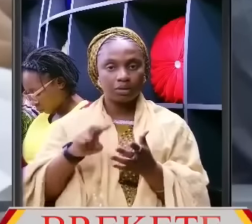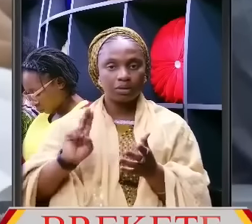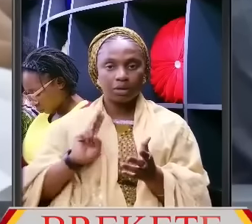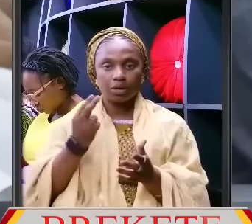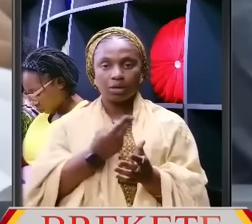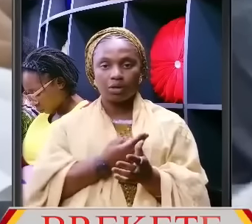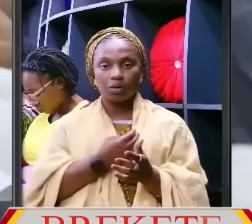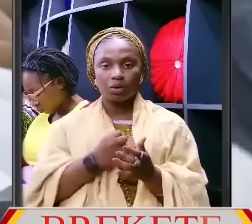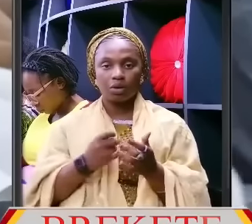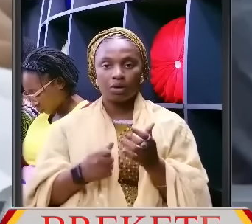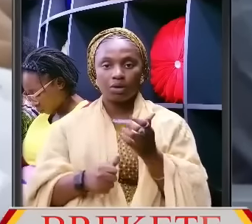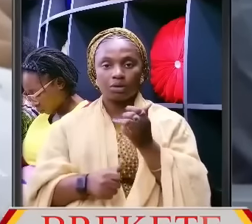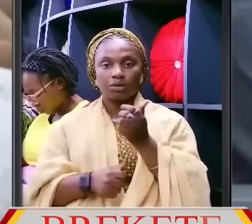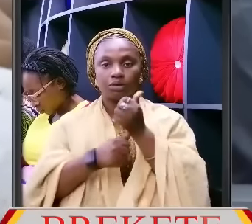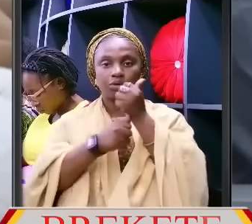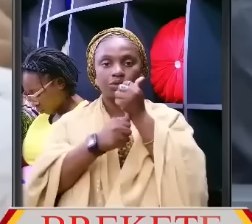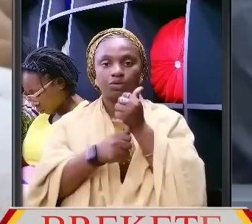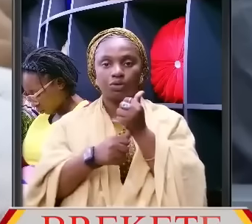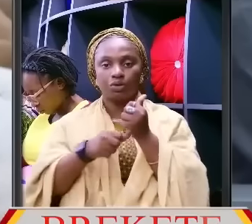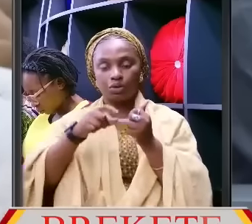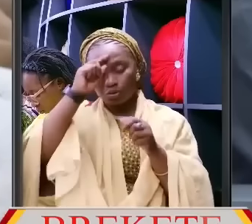This is senior brother now come from Abuja.